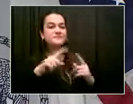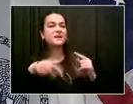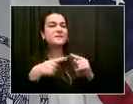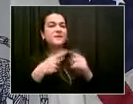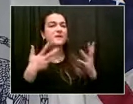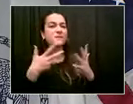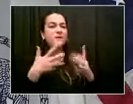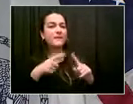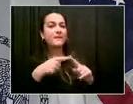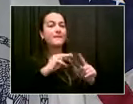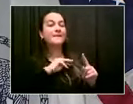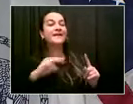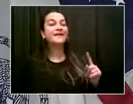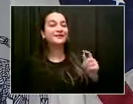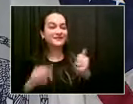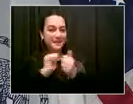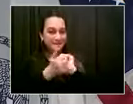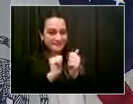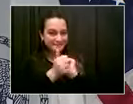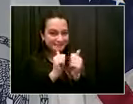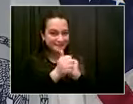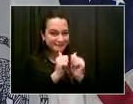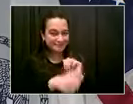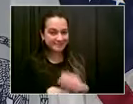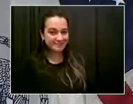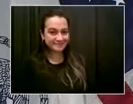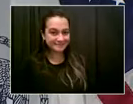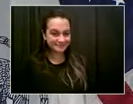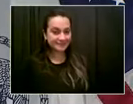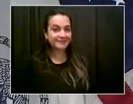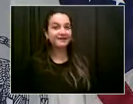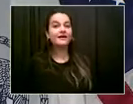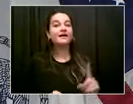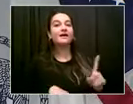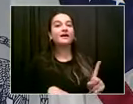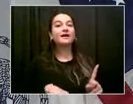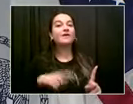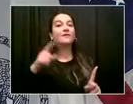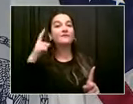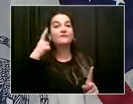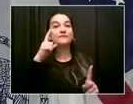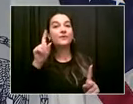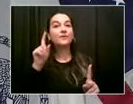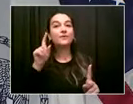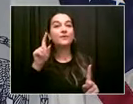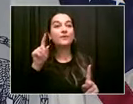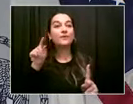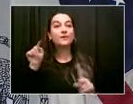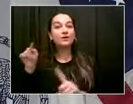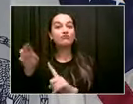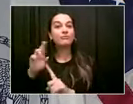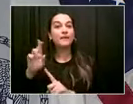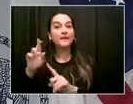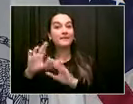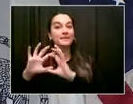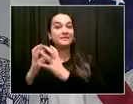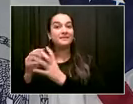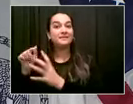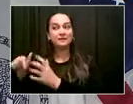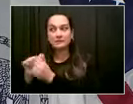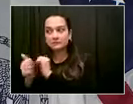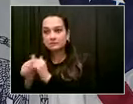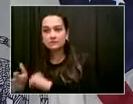New Yorkers say that they hate you. Fernando Mateo, I know he helped fundraise for you. I'm curious, what do you think of the